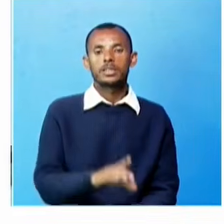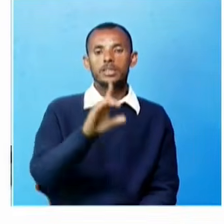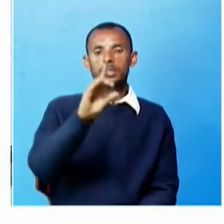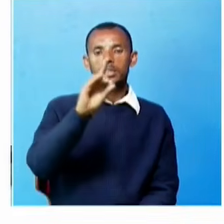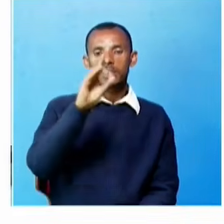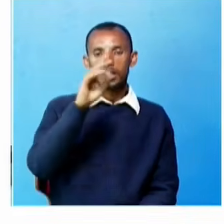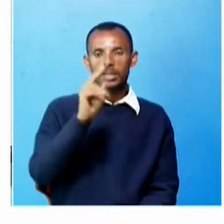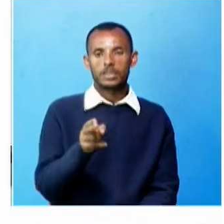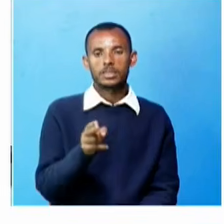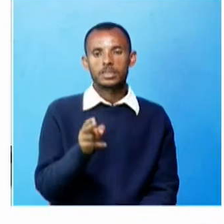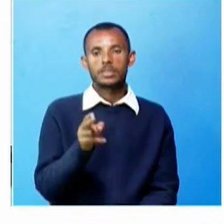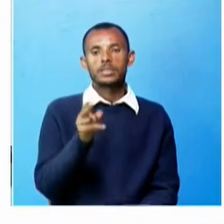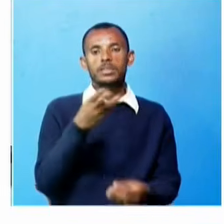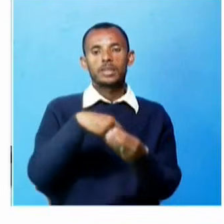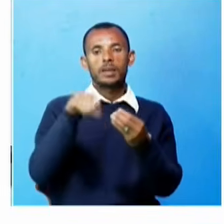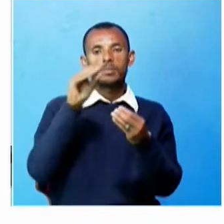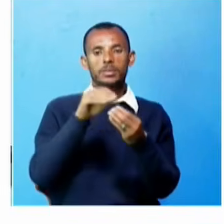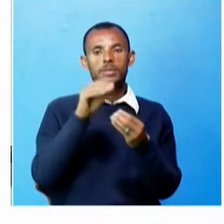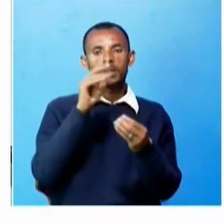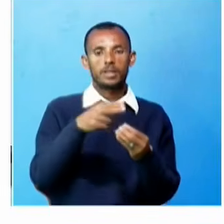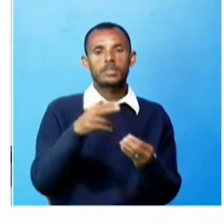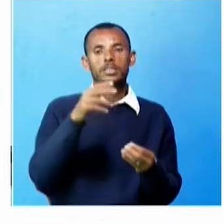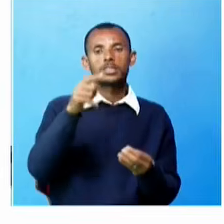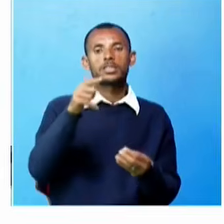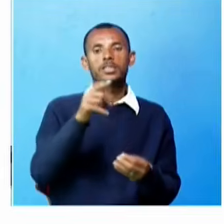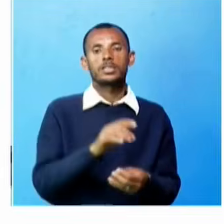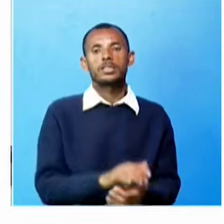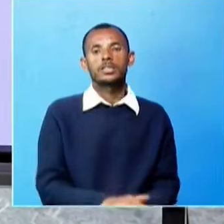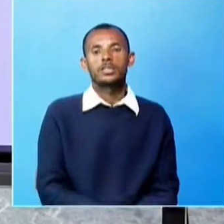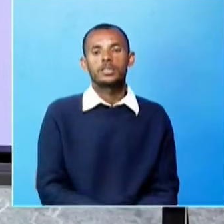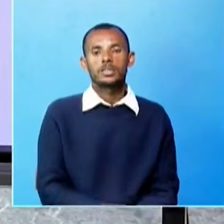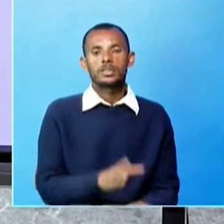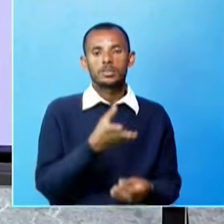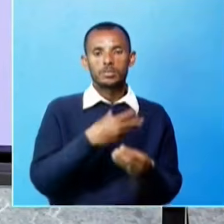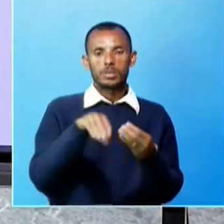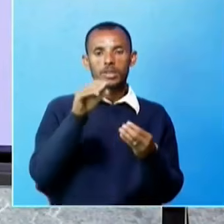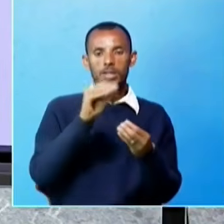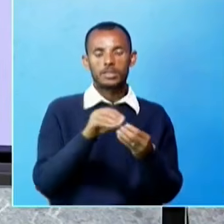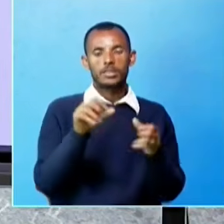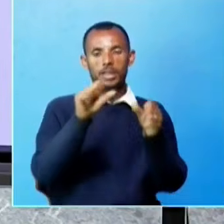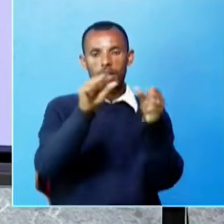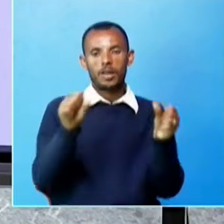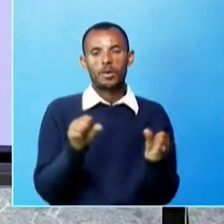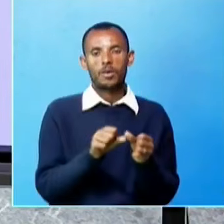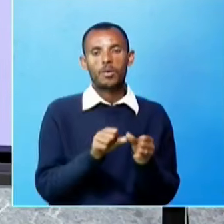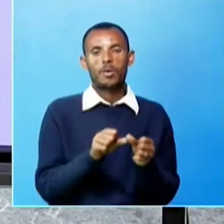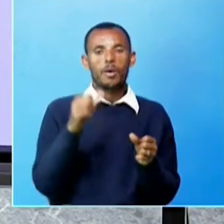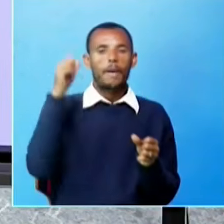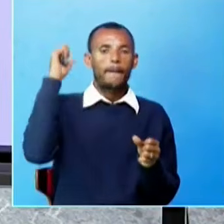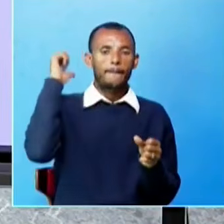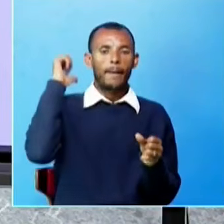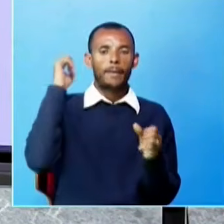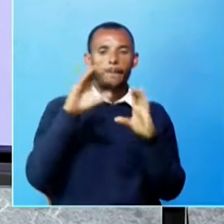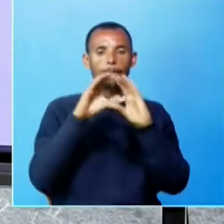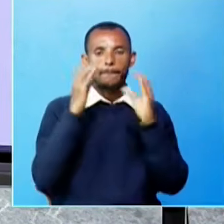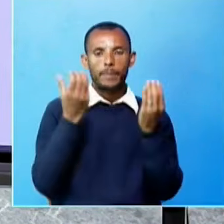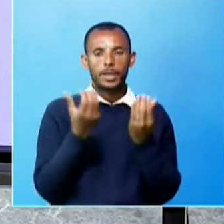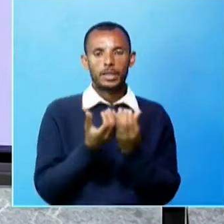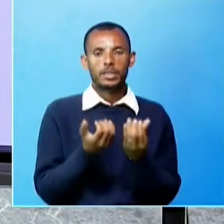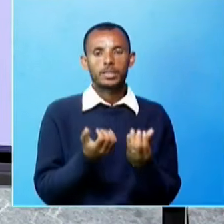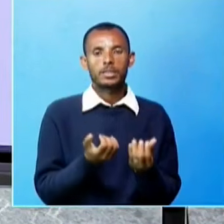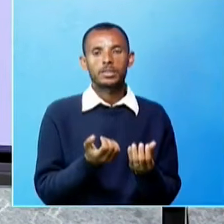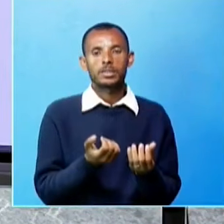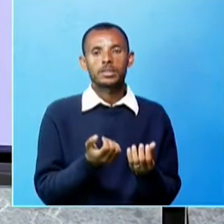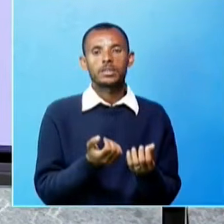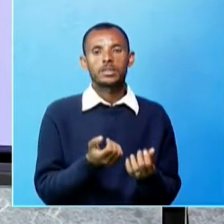DH times HG plus the area of the back part. Okay, the